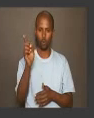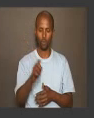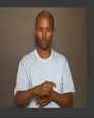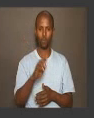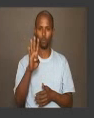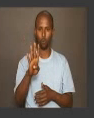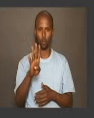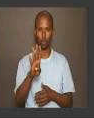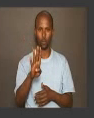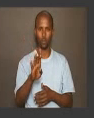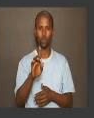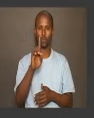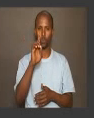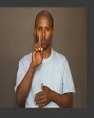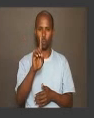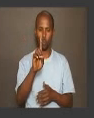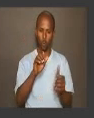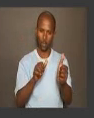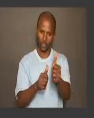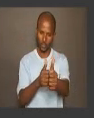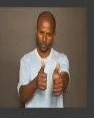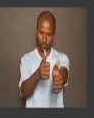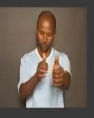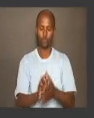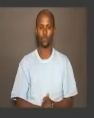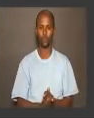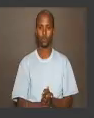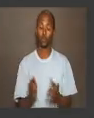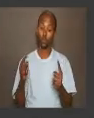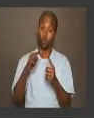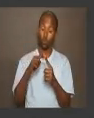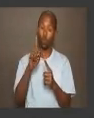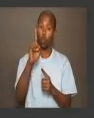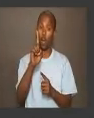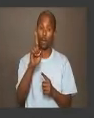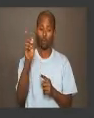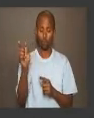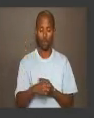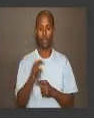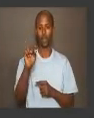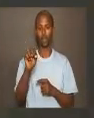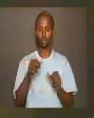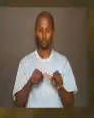1 over 4, and so on to 1 over n.